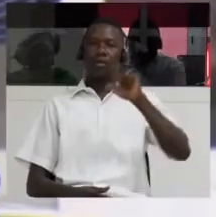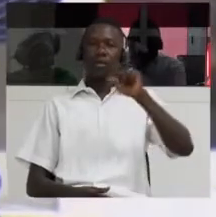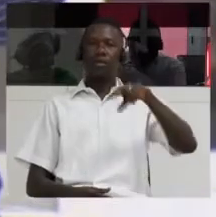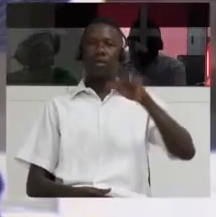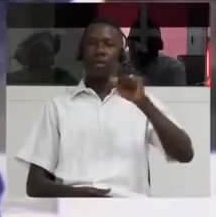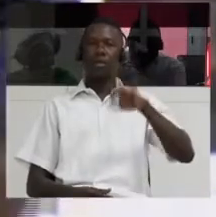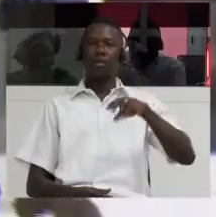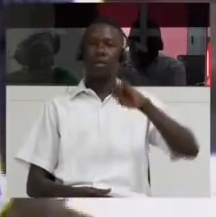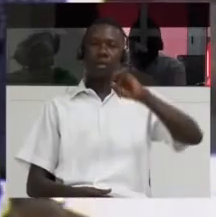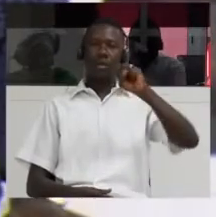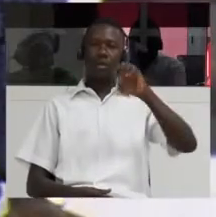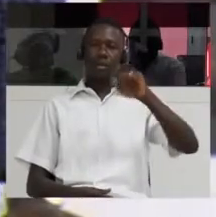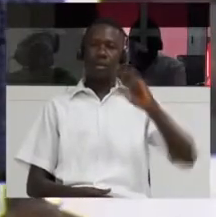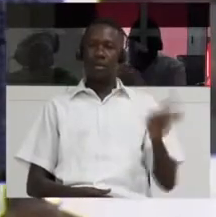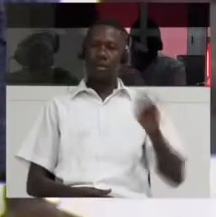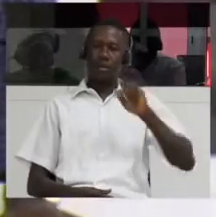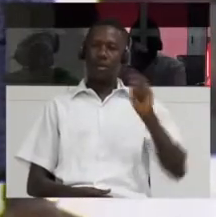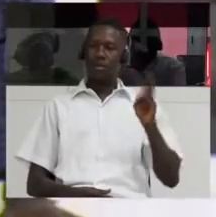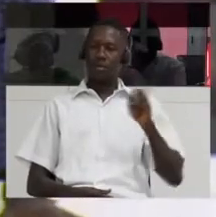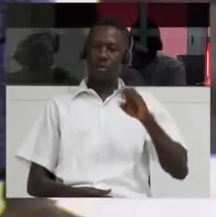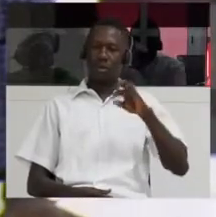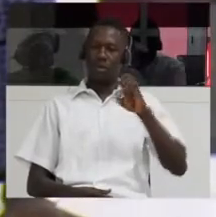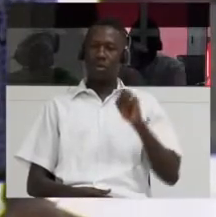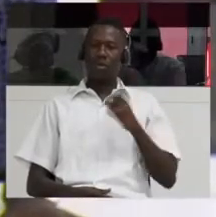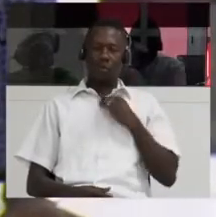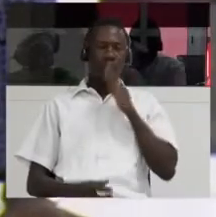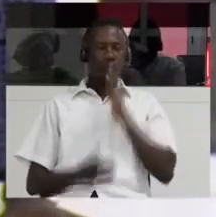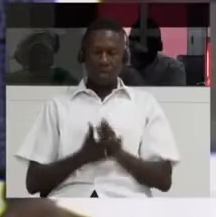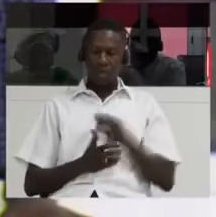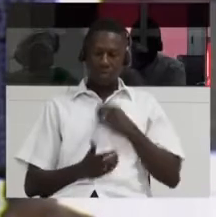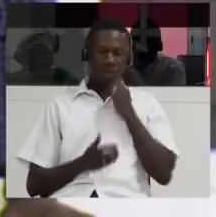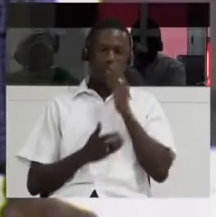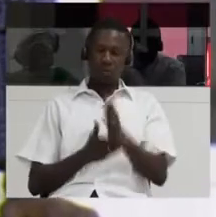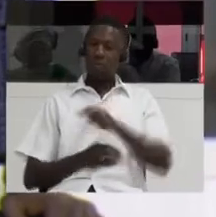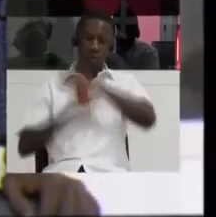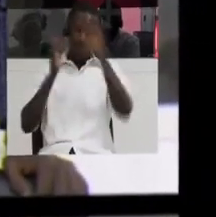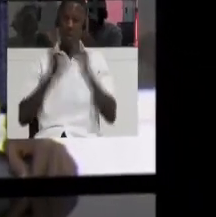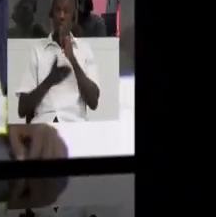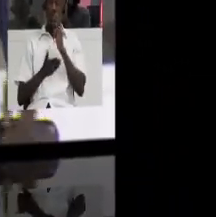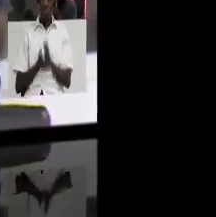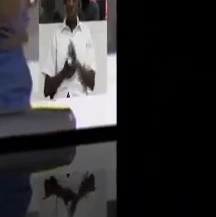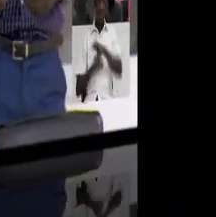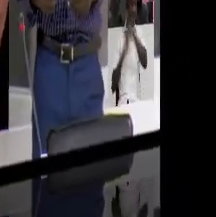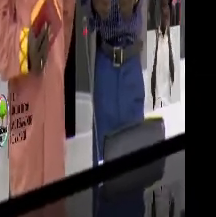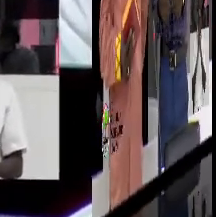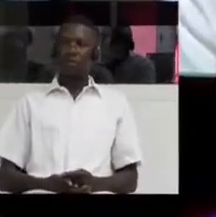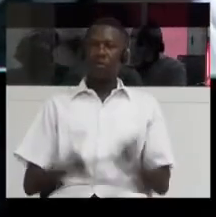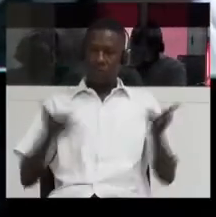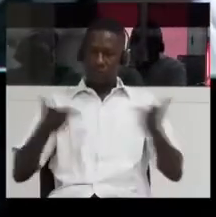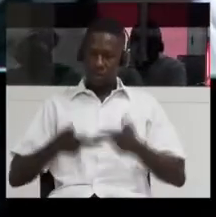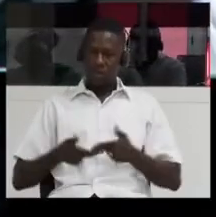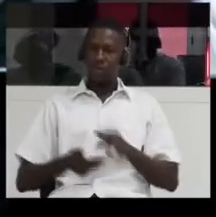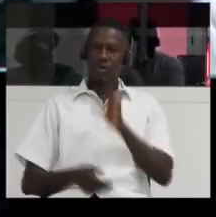love him, Senghore. Do swear that. Do swear that. I'll speak the truth. I will speak the truth. The whole truth. The whole truth. And nothing but the truth. Nothing but the truth. Welcome to